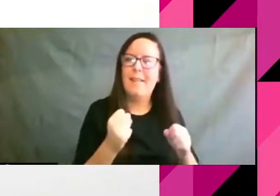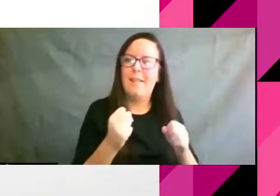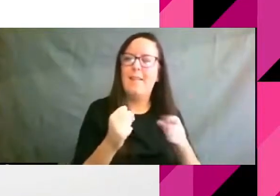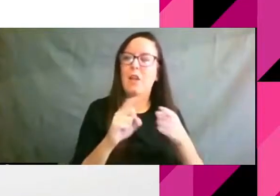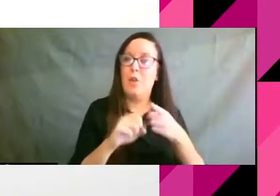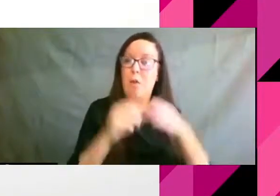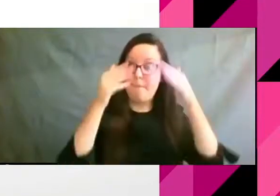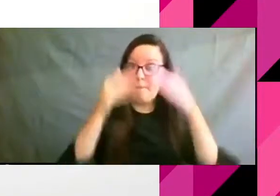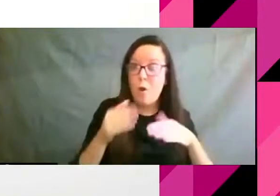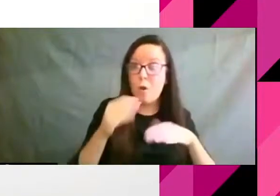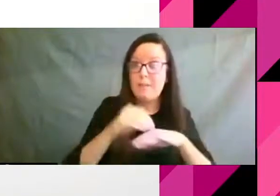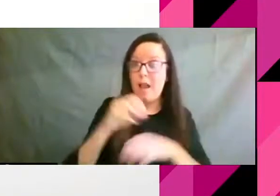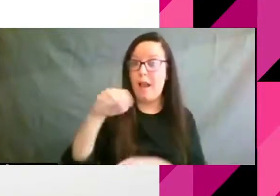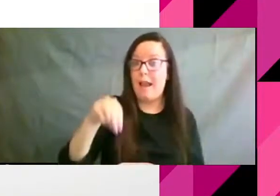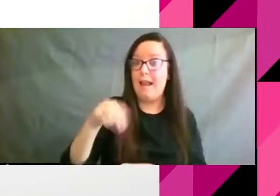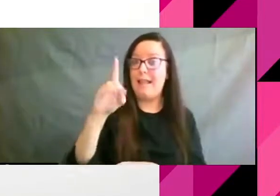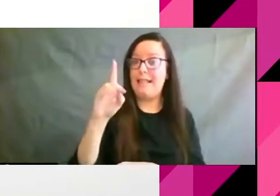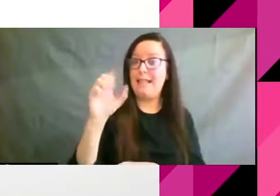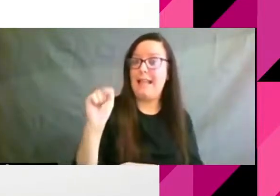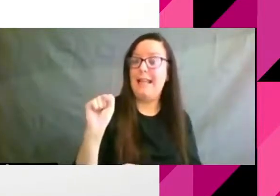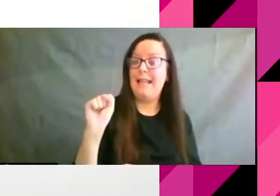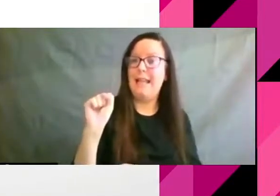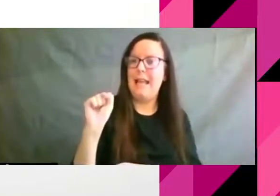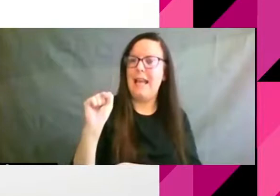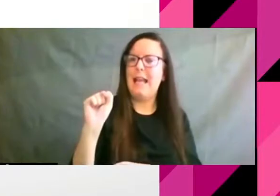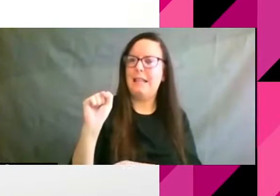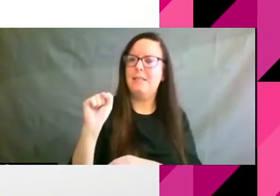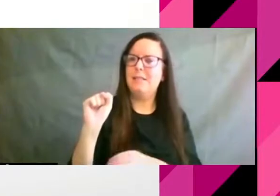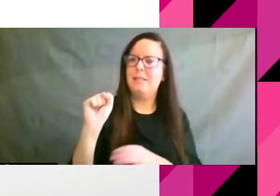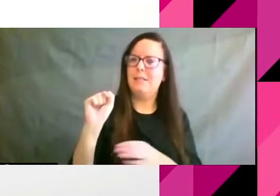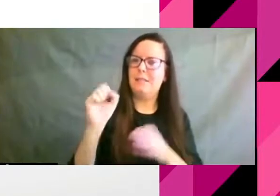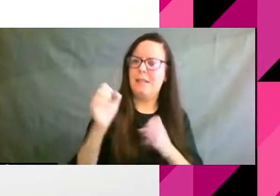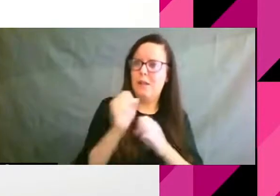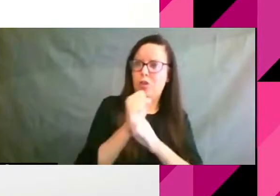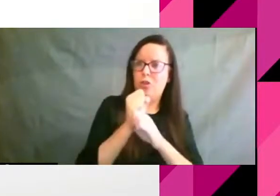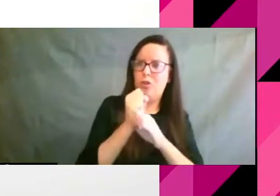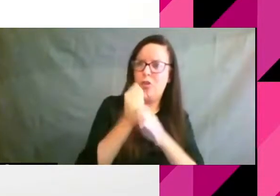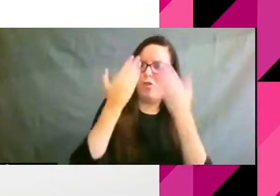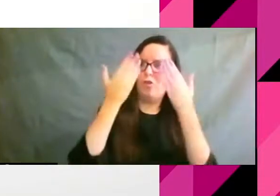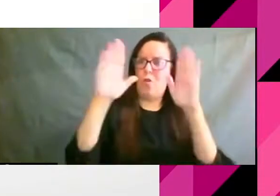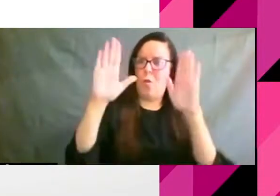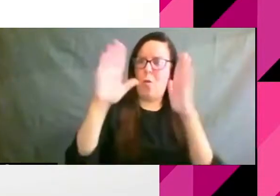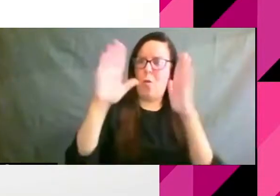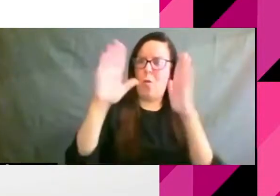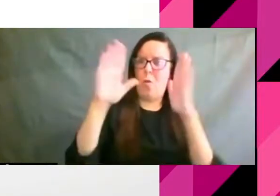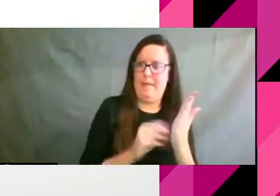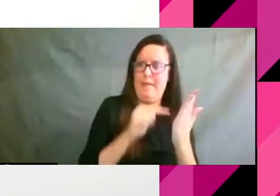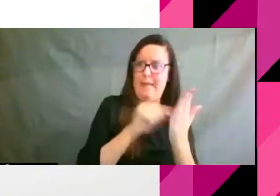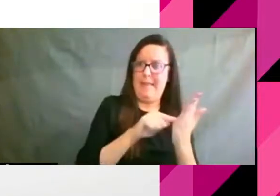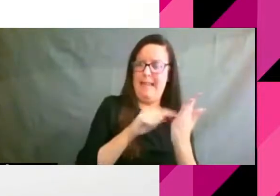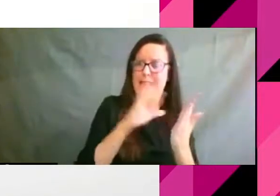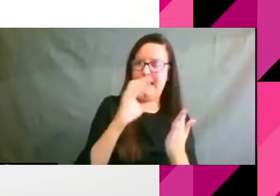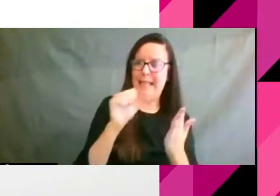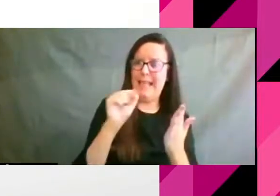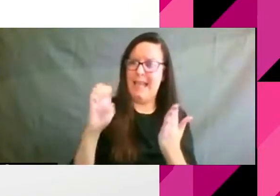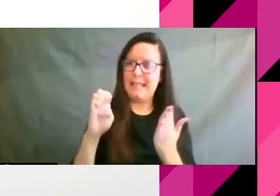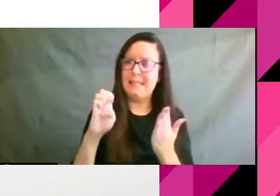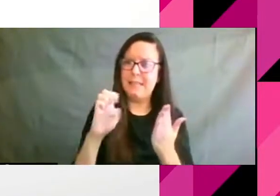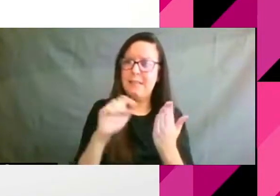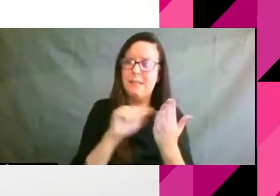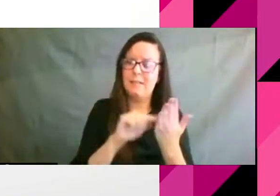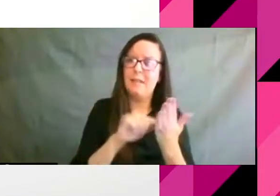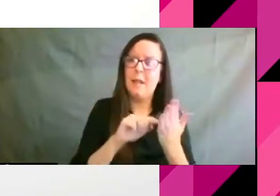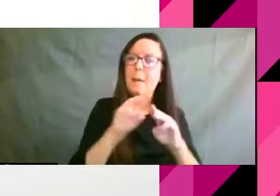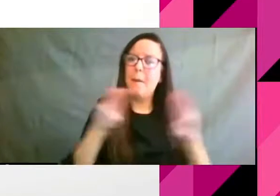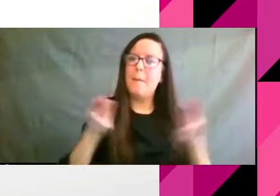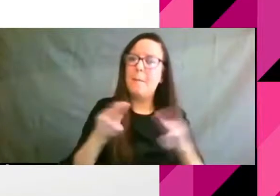is intended to address exactly the type of failings highlighted by the Royal Commission in AN's case. Reforming the justice system for people with